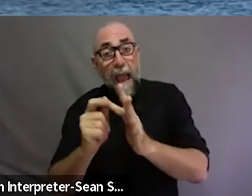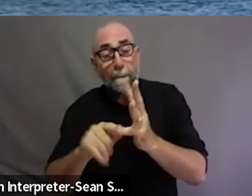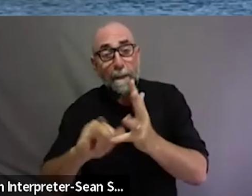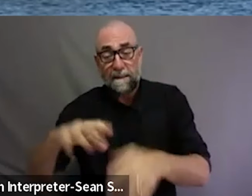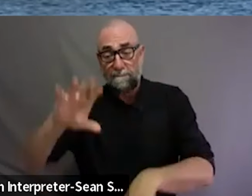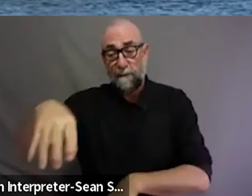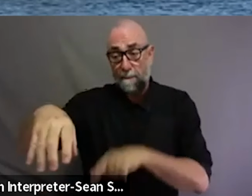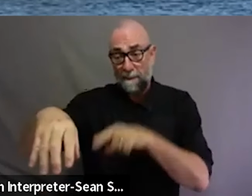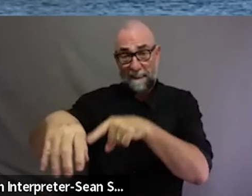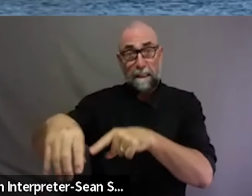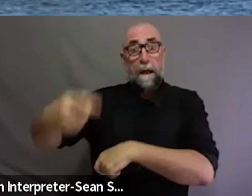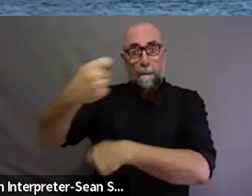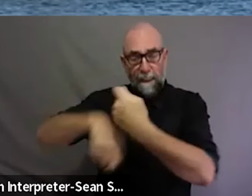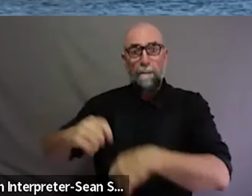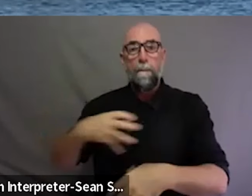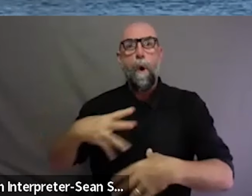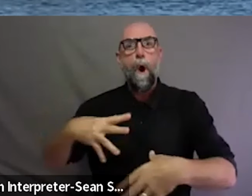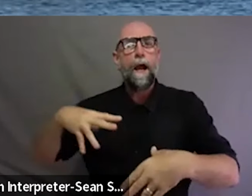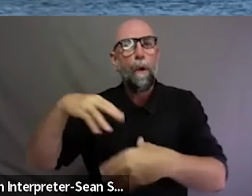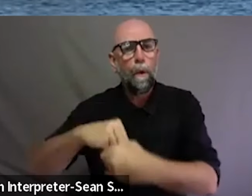to our campus.